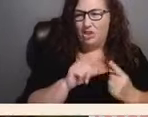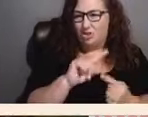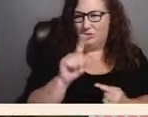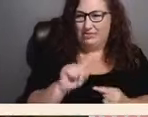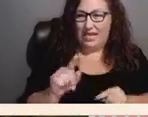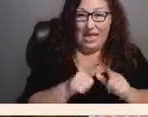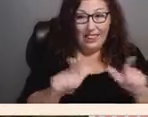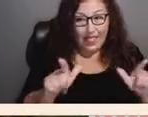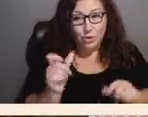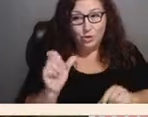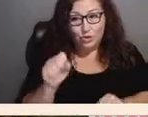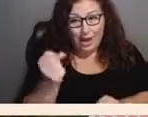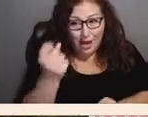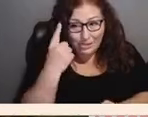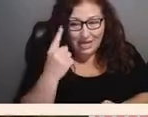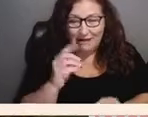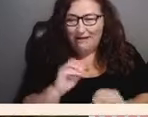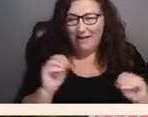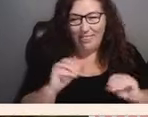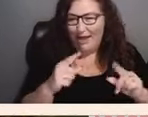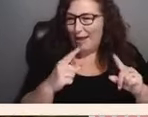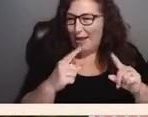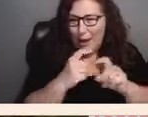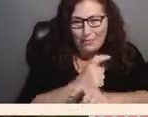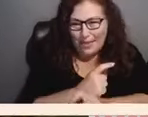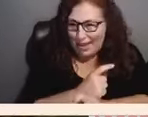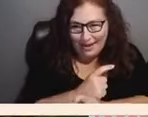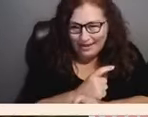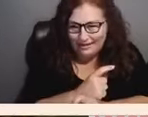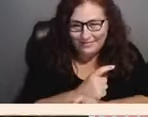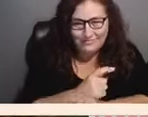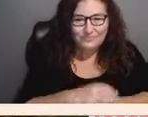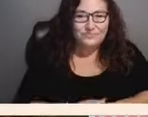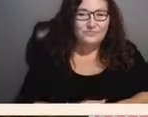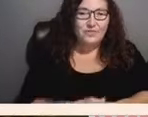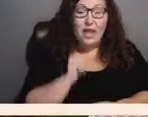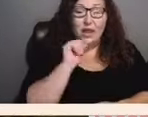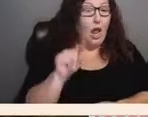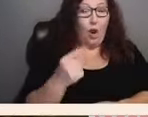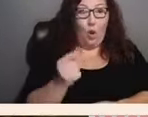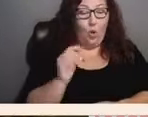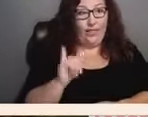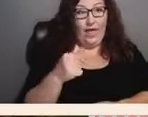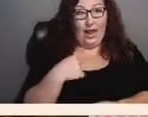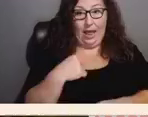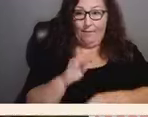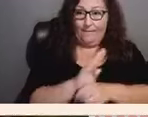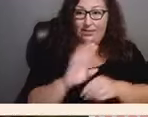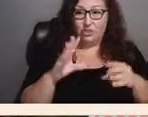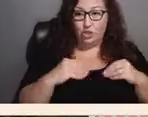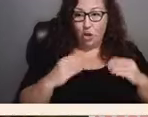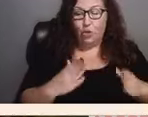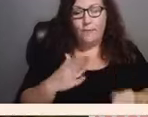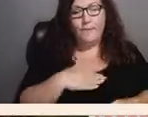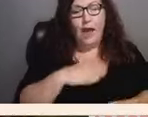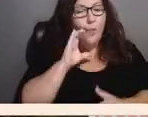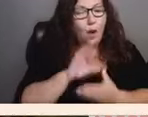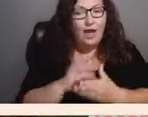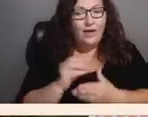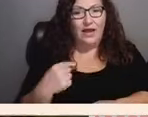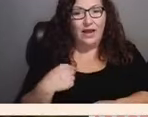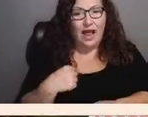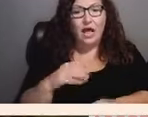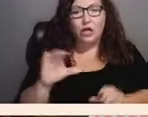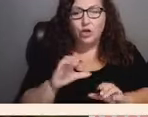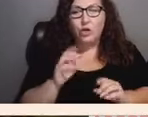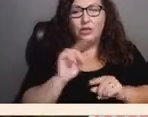nothing complicated. Not only that, I'm a business owner, my wife and I have Team Streeter Seminars and Services, but we have